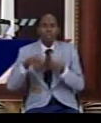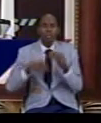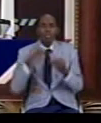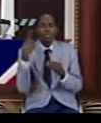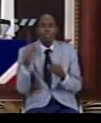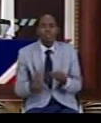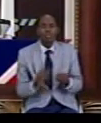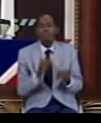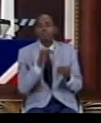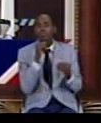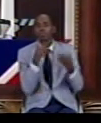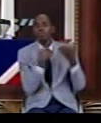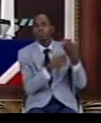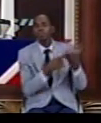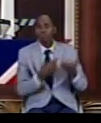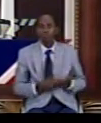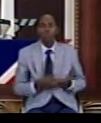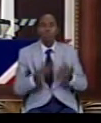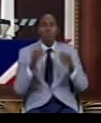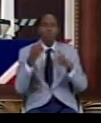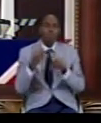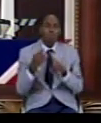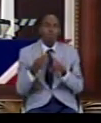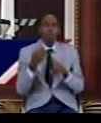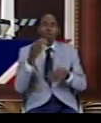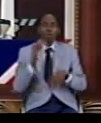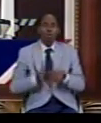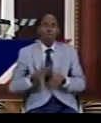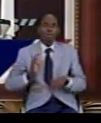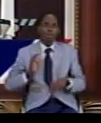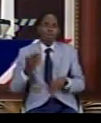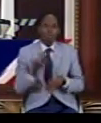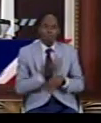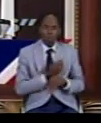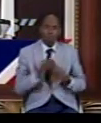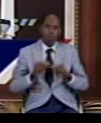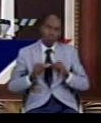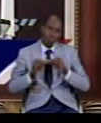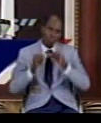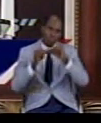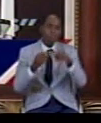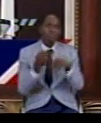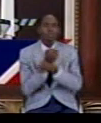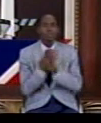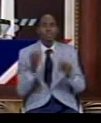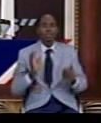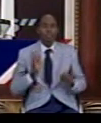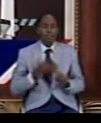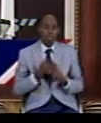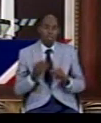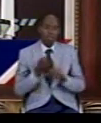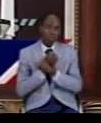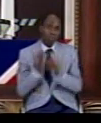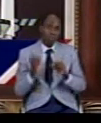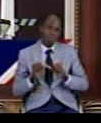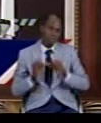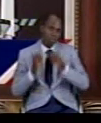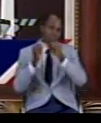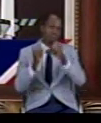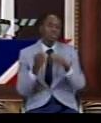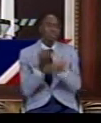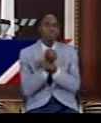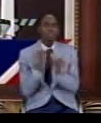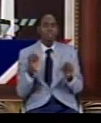word on our enduring salvation. Our salvation, an enduring salvation.